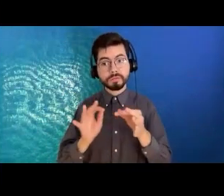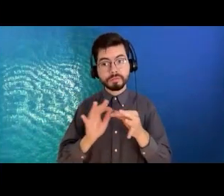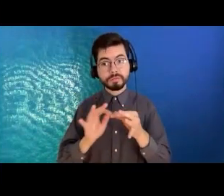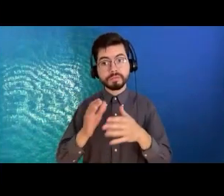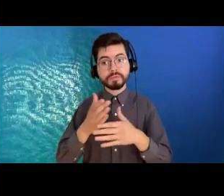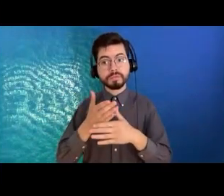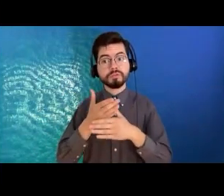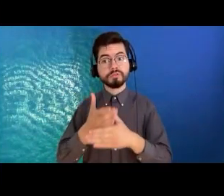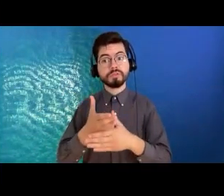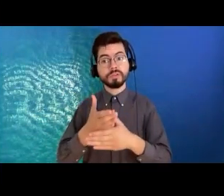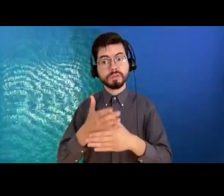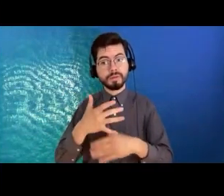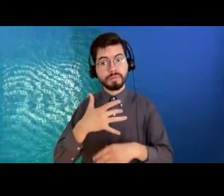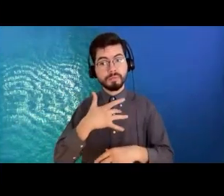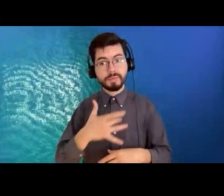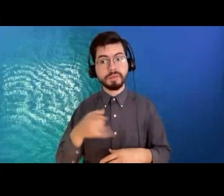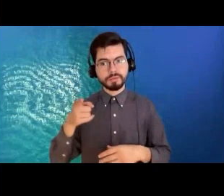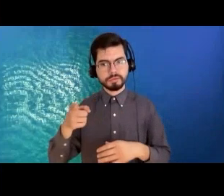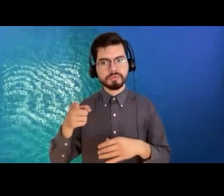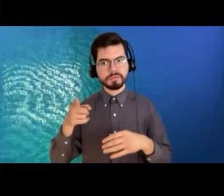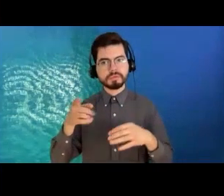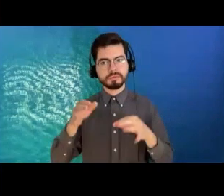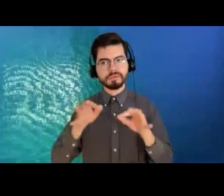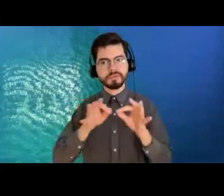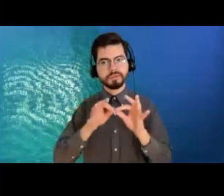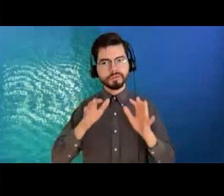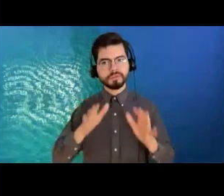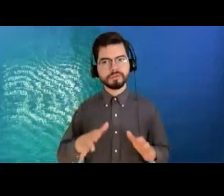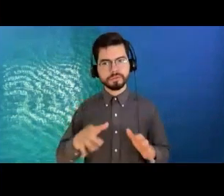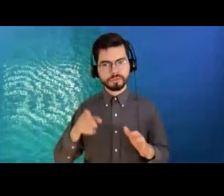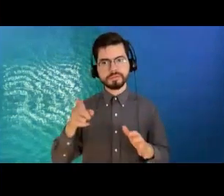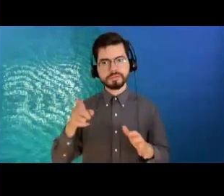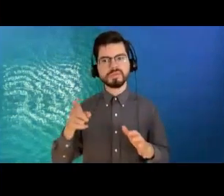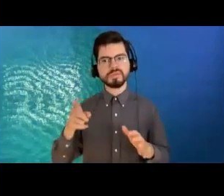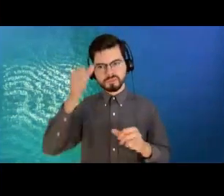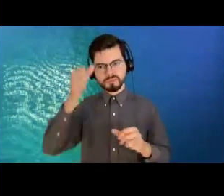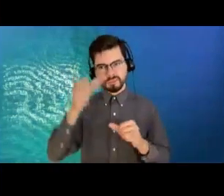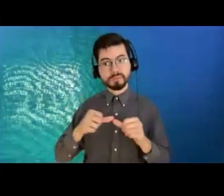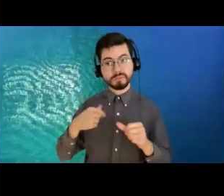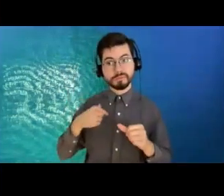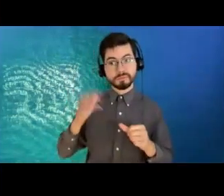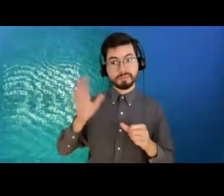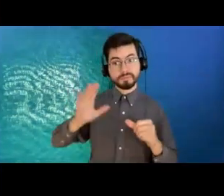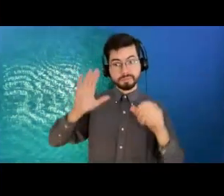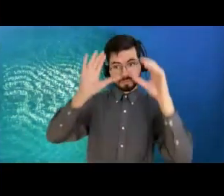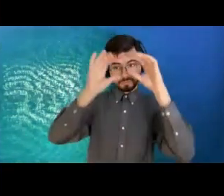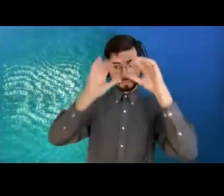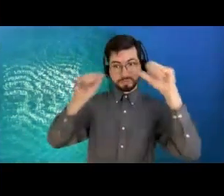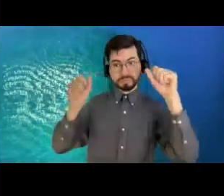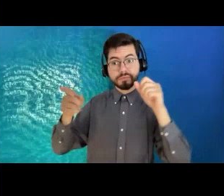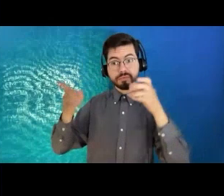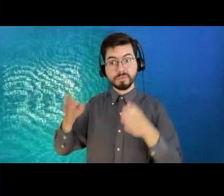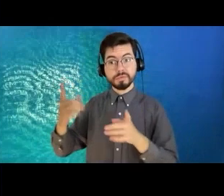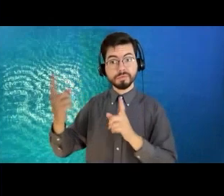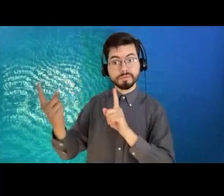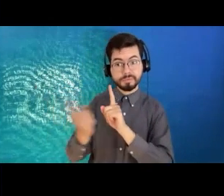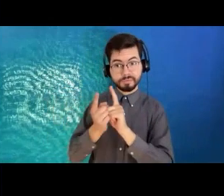of the best ones I've ever heard is somebody came to me when I was a superintendent and said,